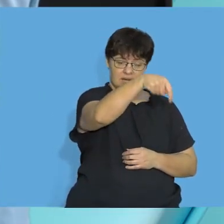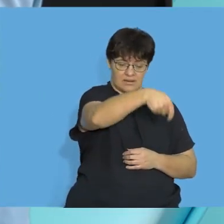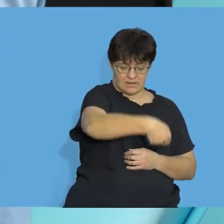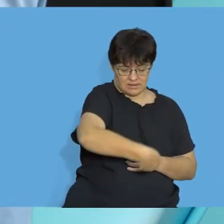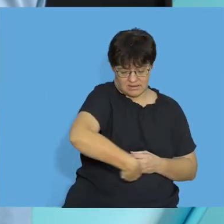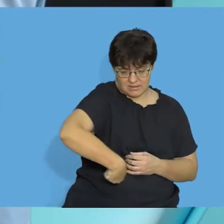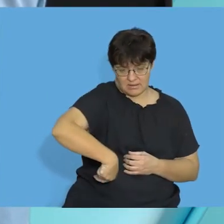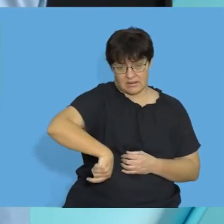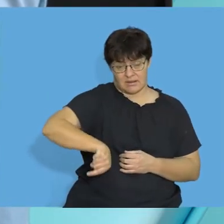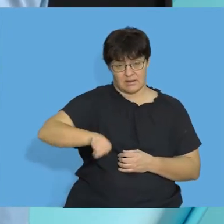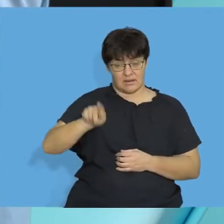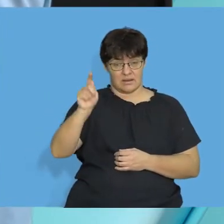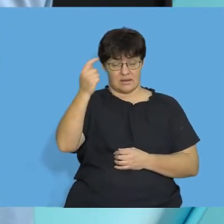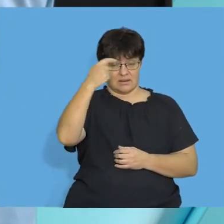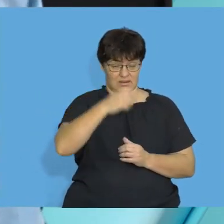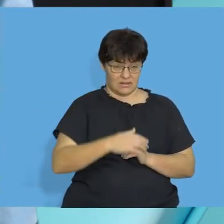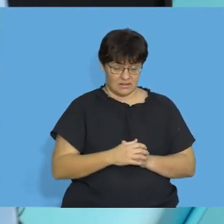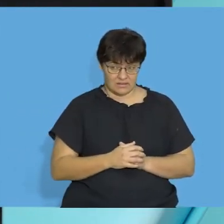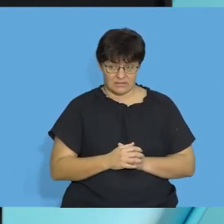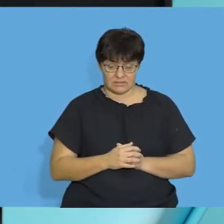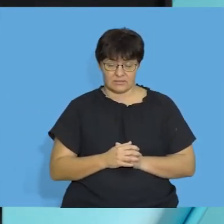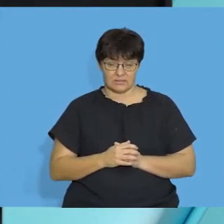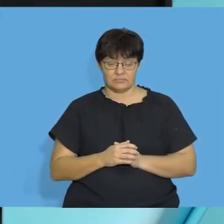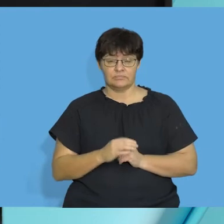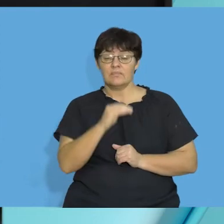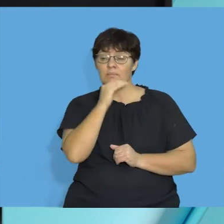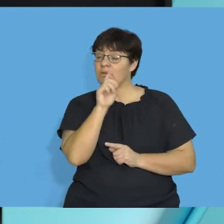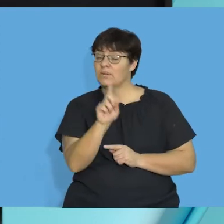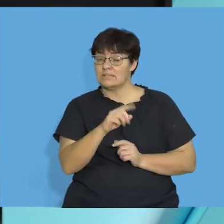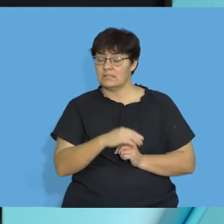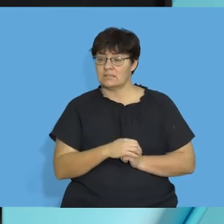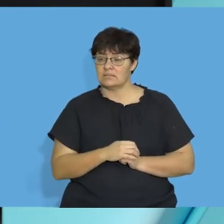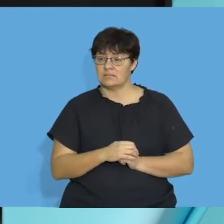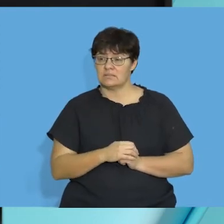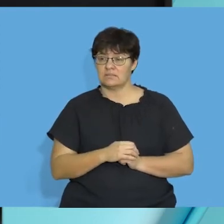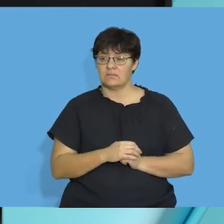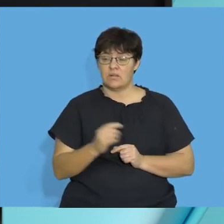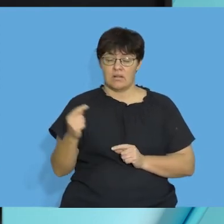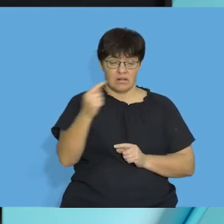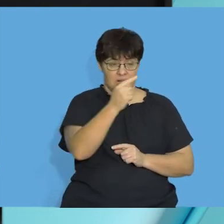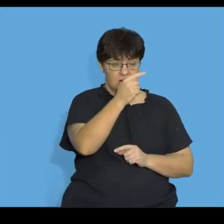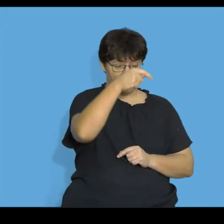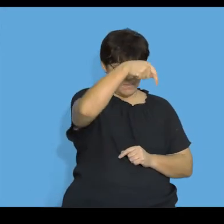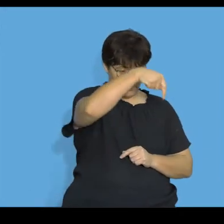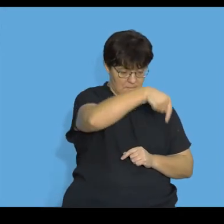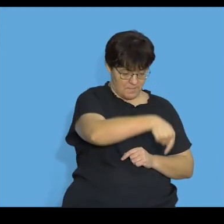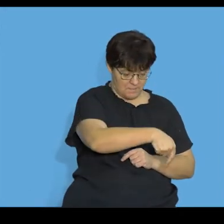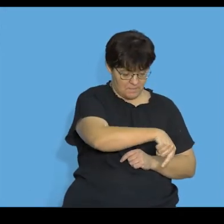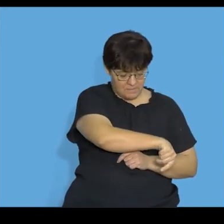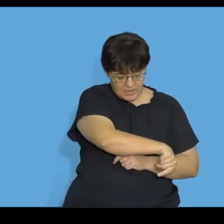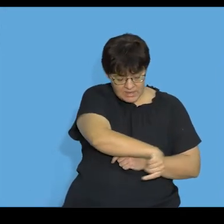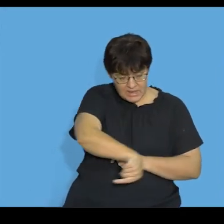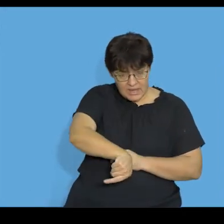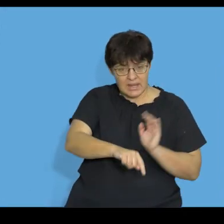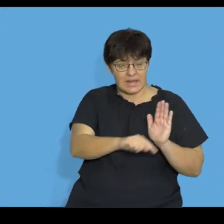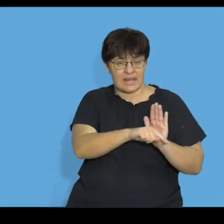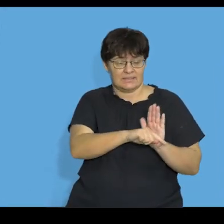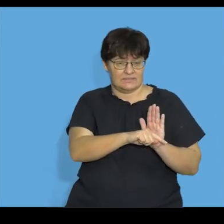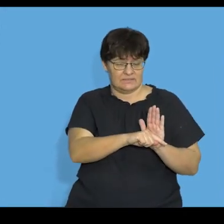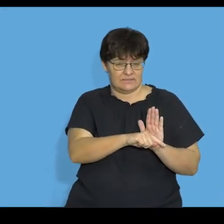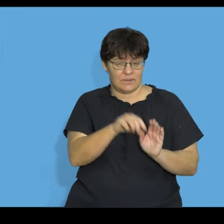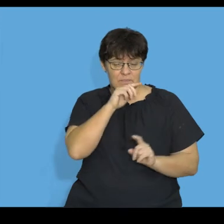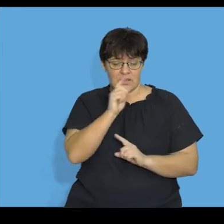we recognize that it's going to go down here and it's going to go in at the